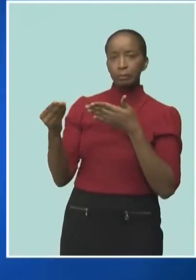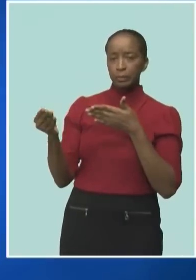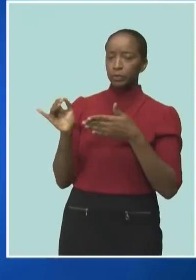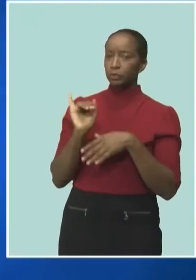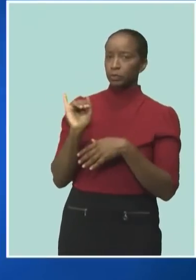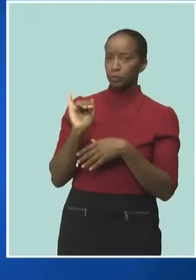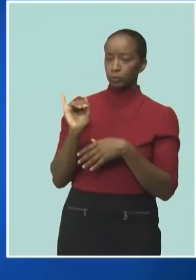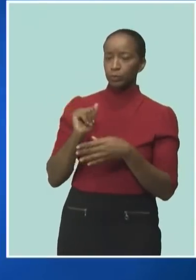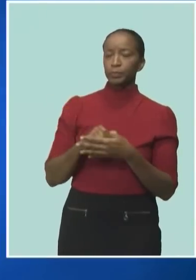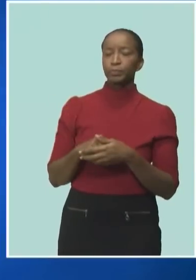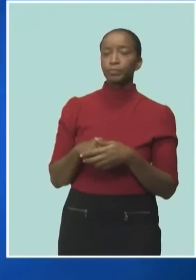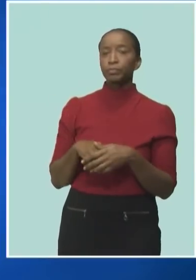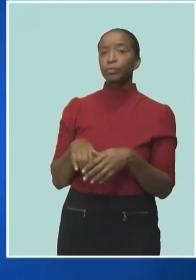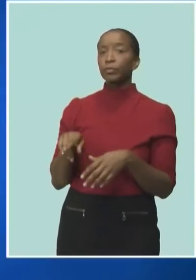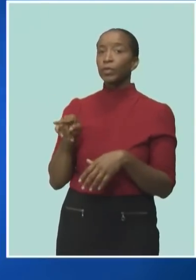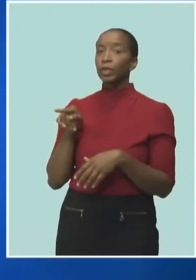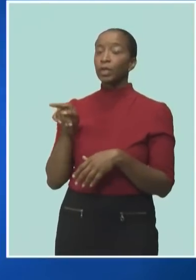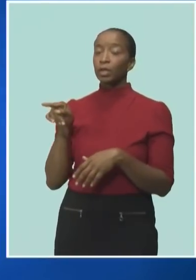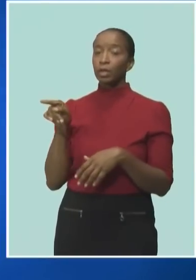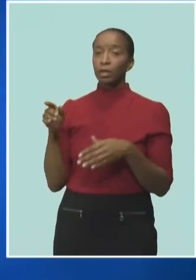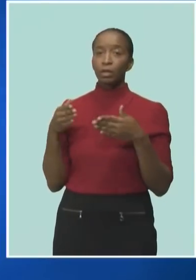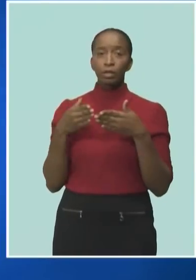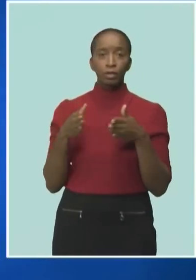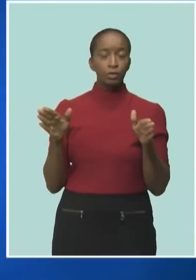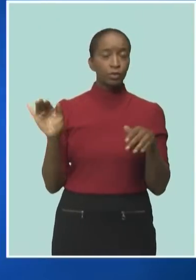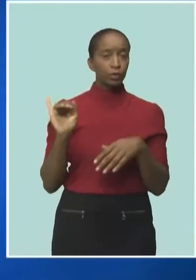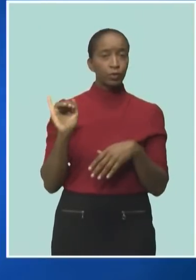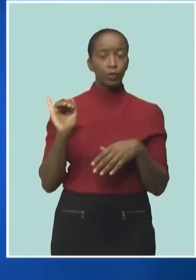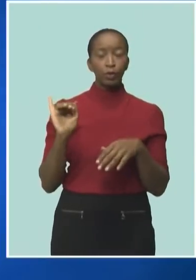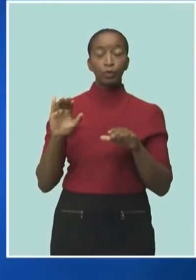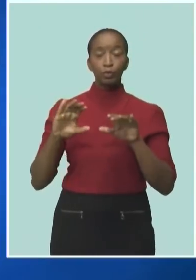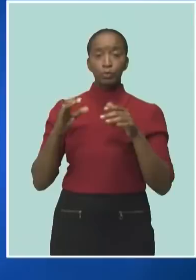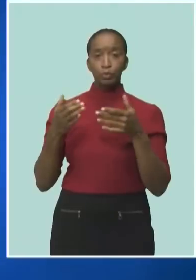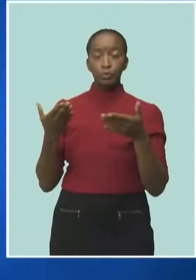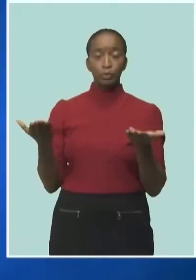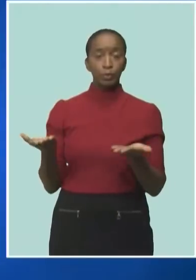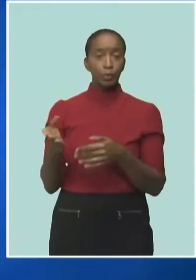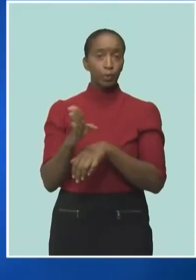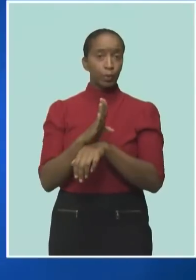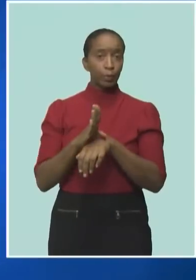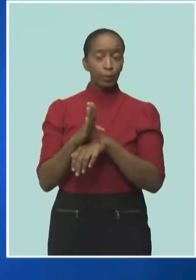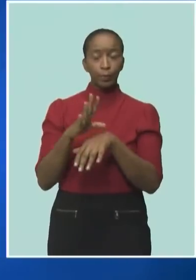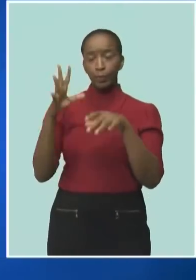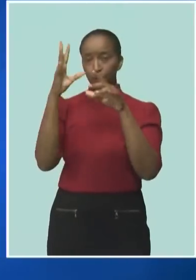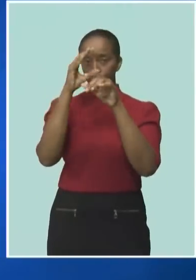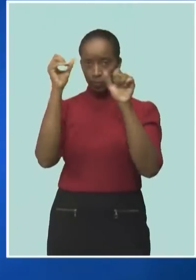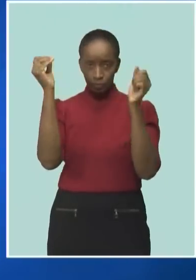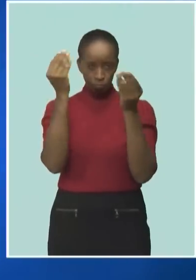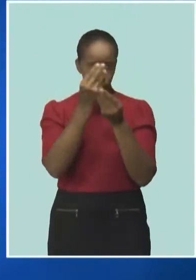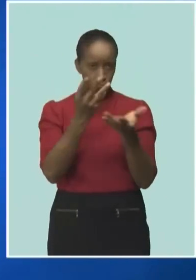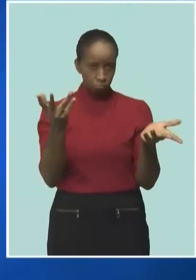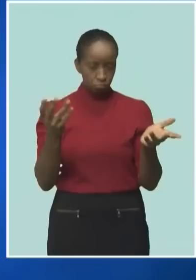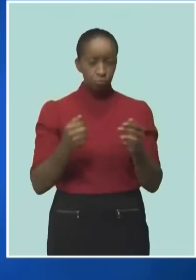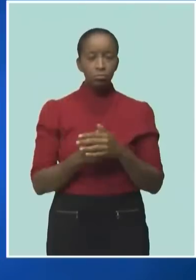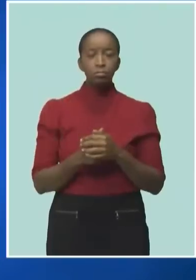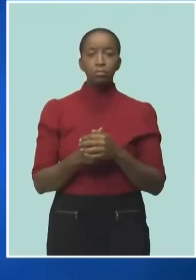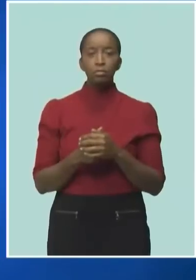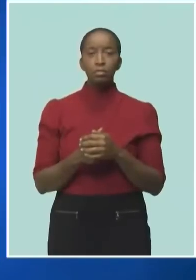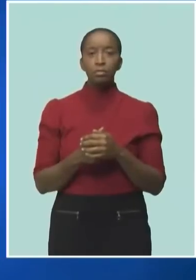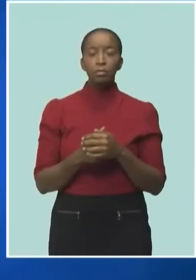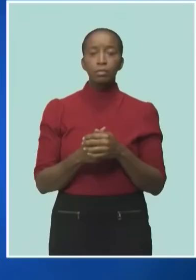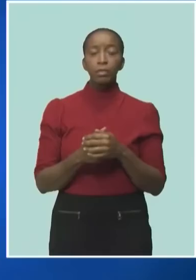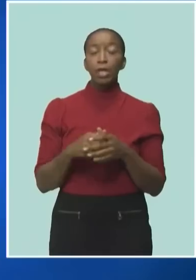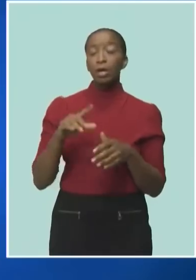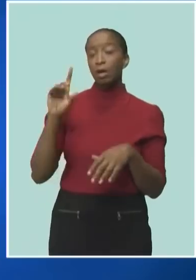president of the General Insurance Association of Barbados, Randy Graham. He says it's an encouraging sign since government has